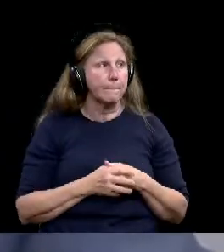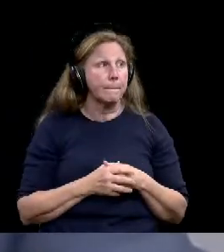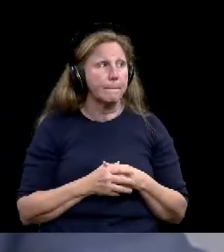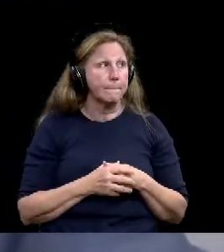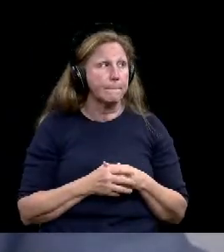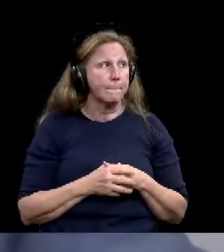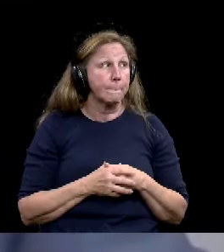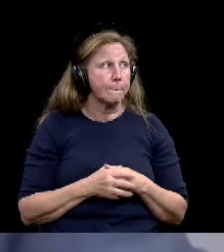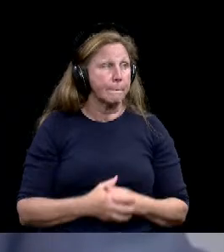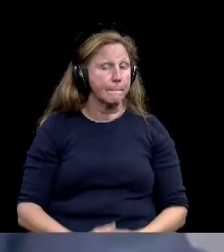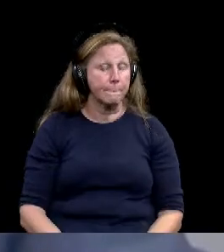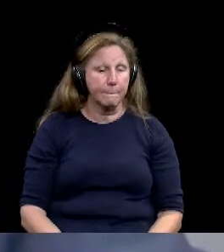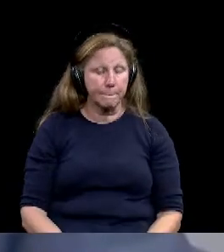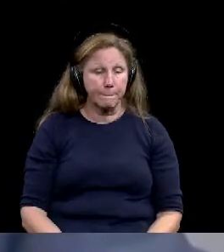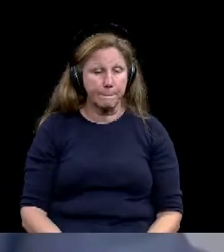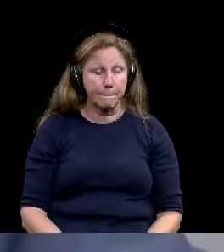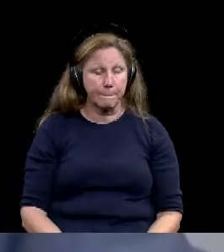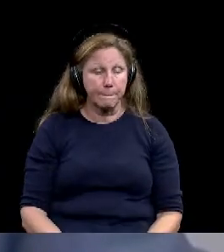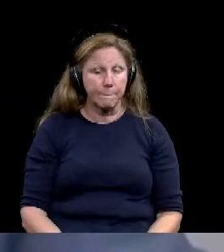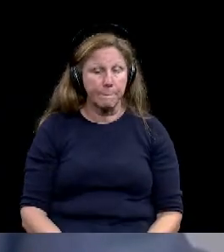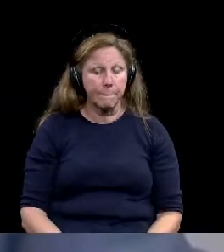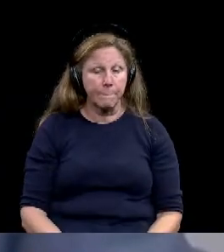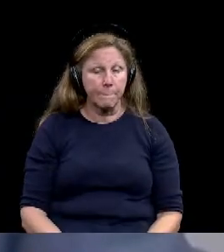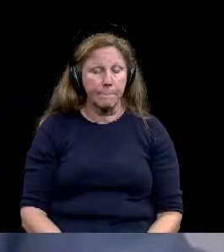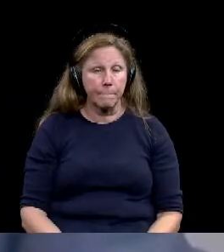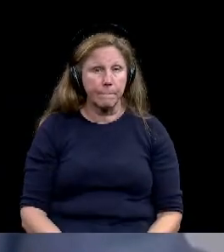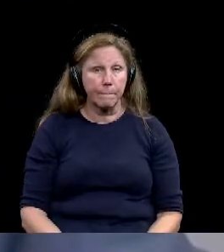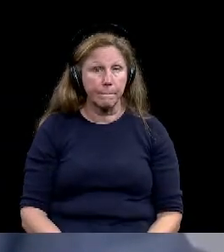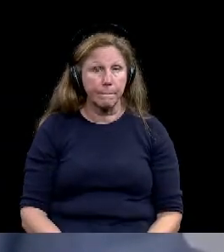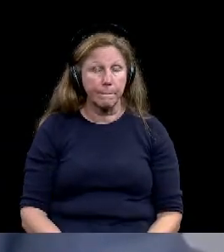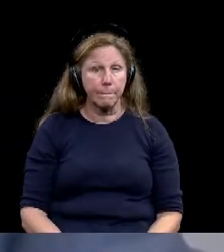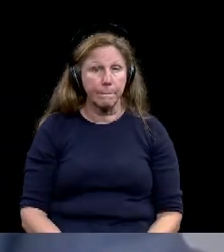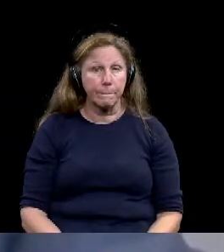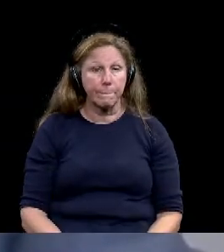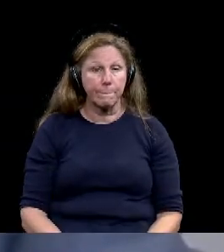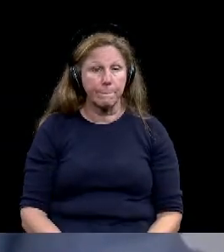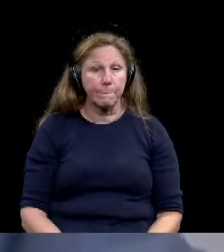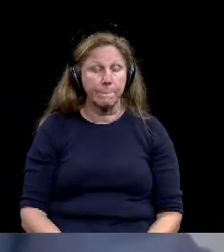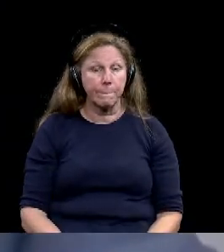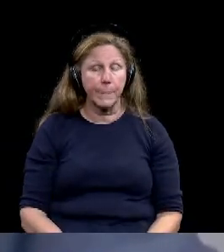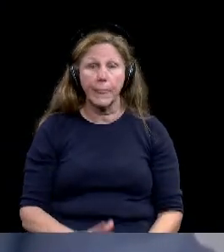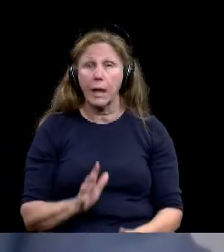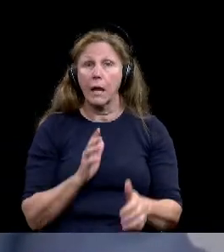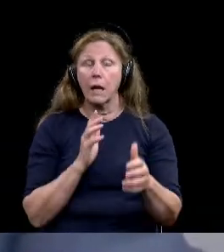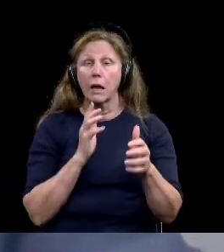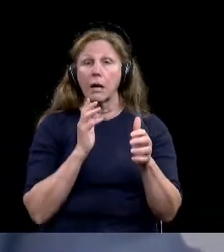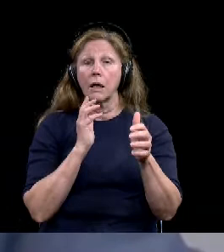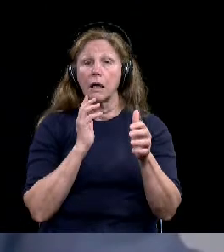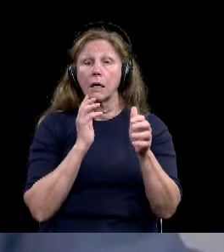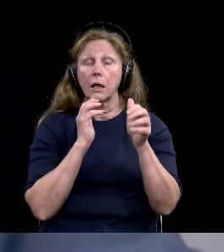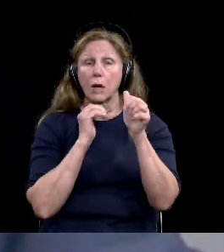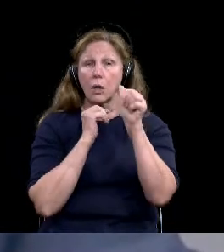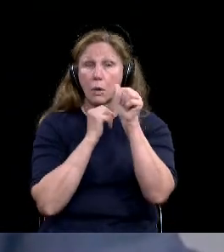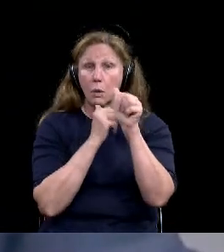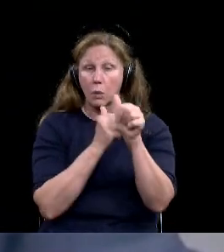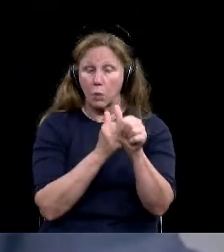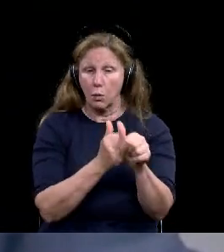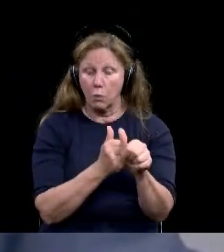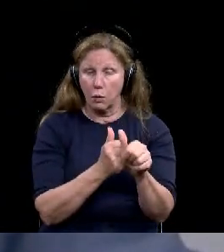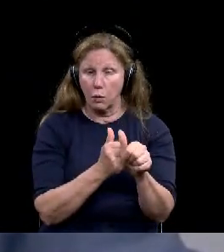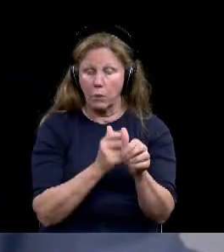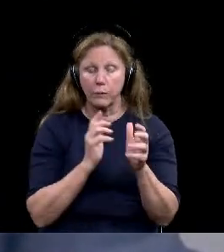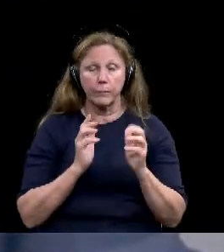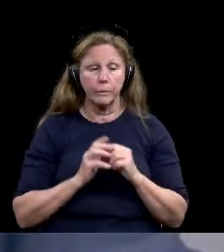there will be additional mobile clinics will be provided in the area. The first mobile clinic will be held at